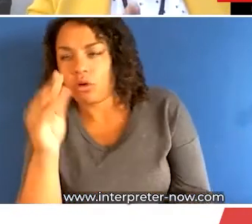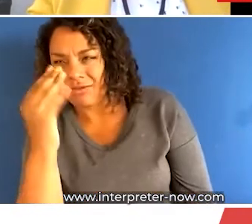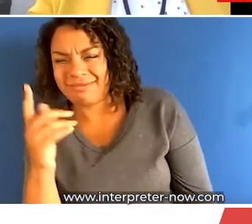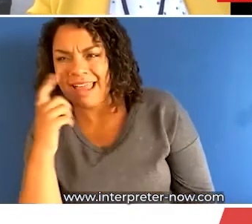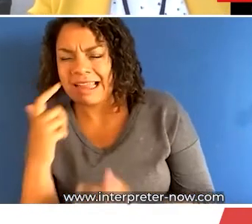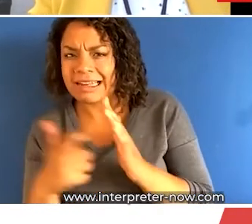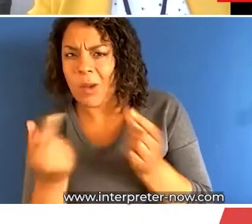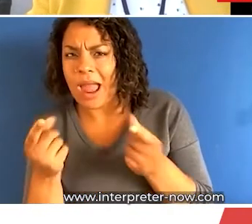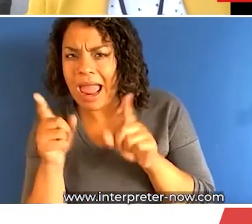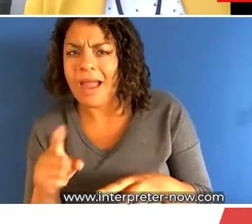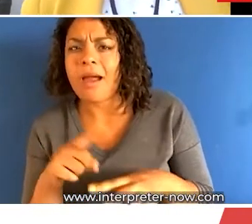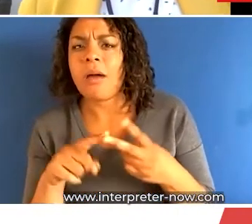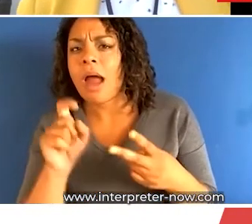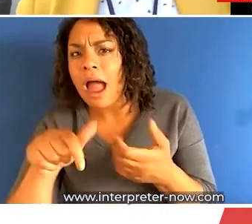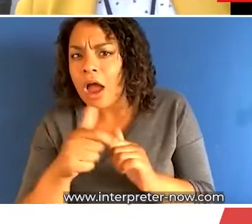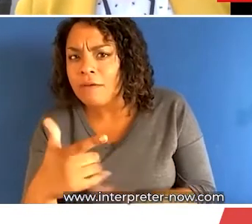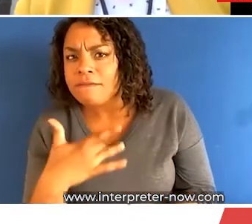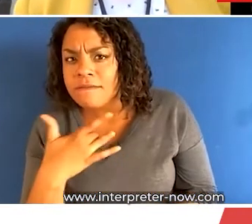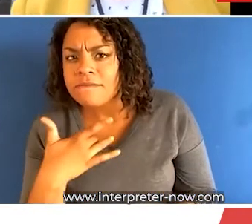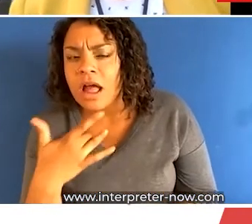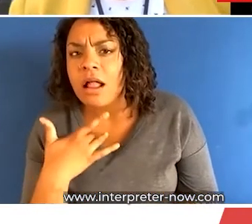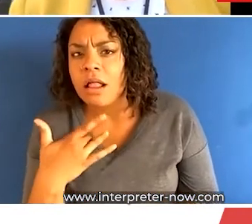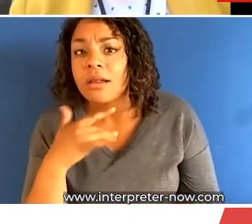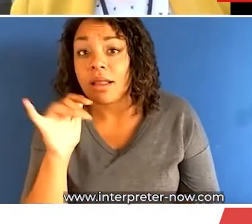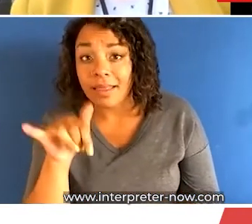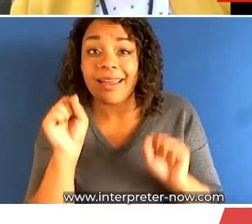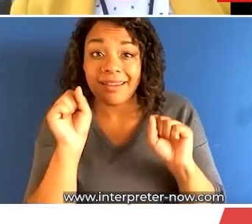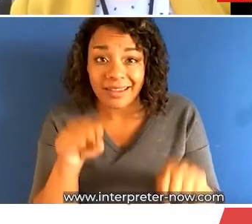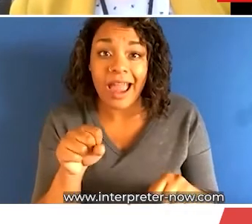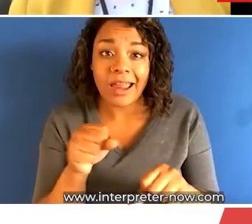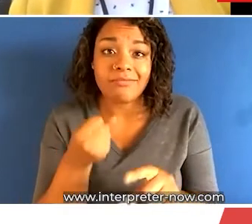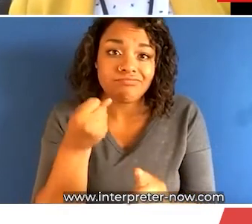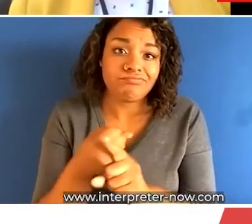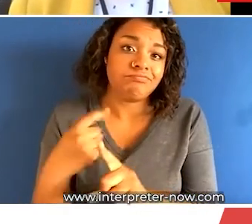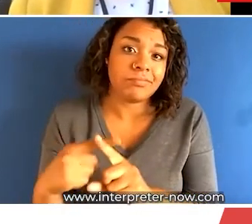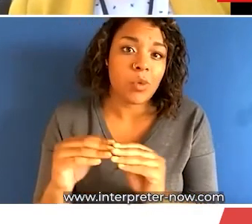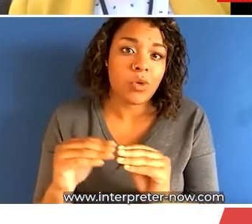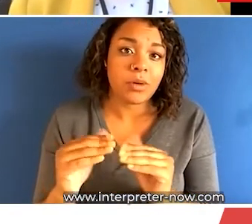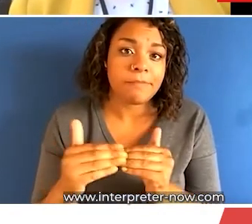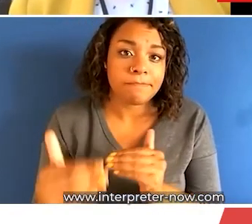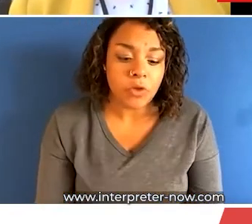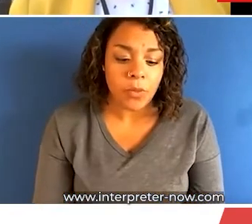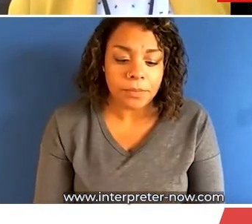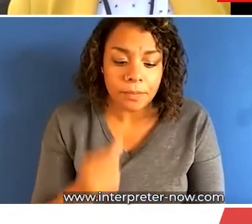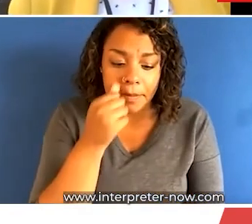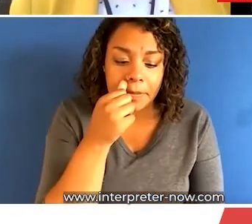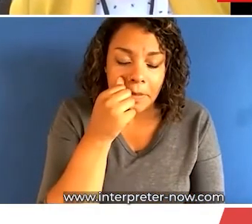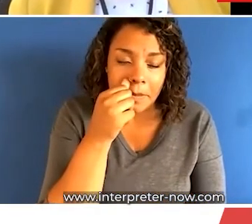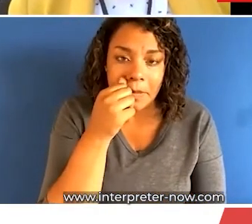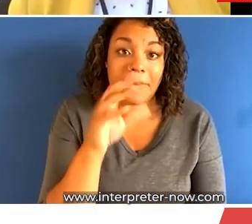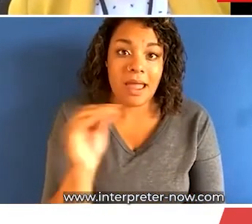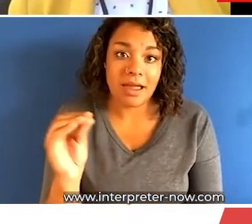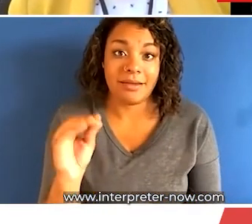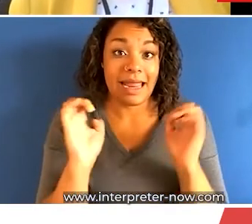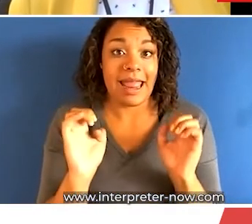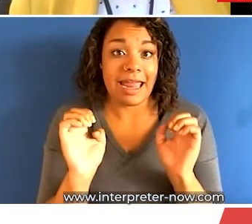or asking them how they felt, that can go a really, really long way. And just getting the education